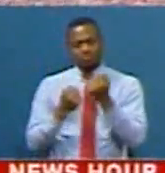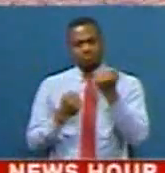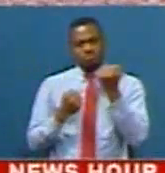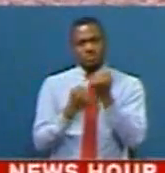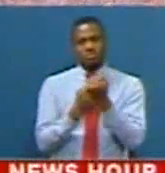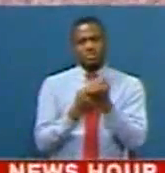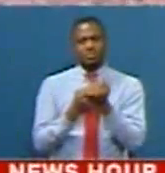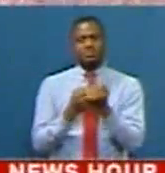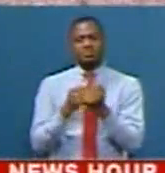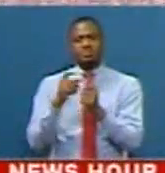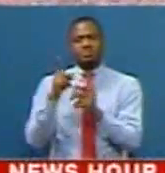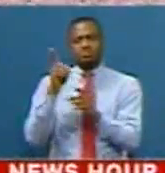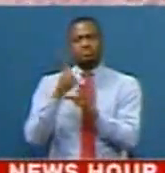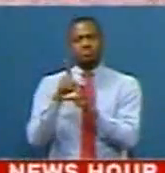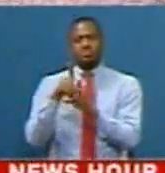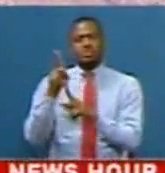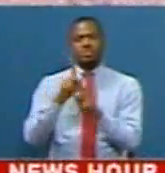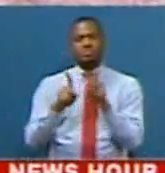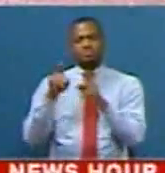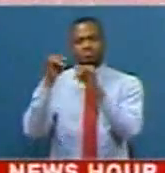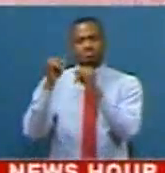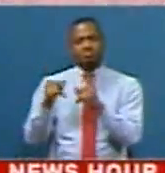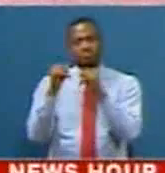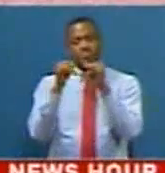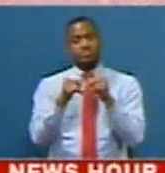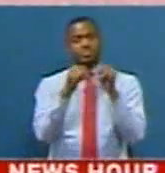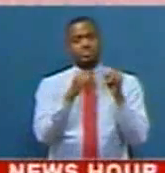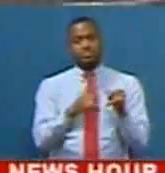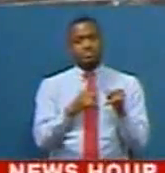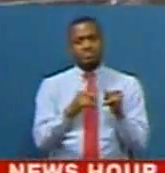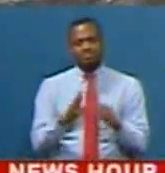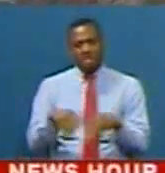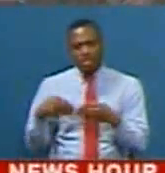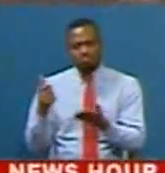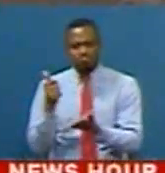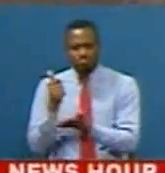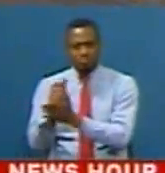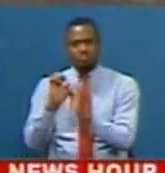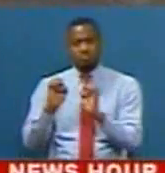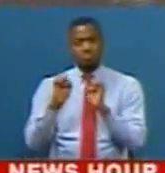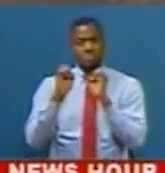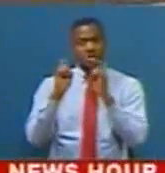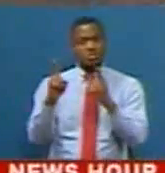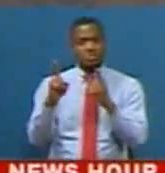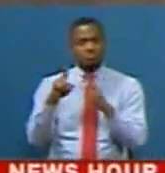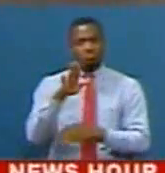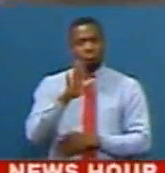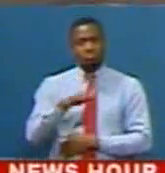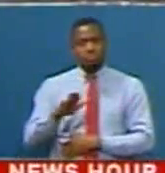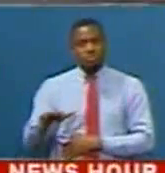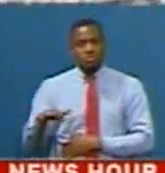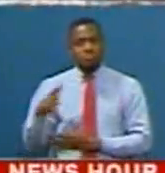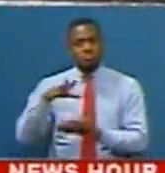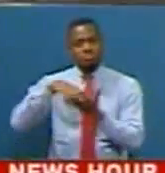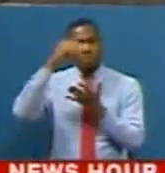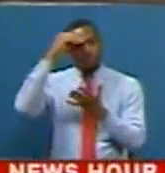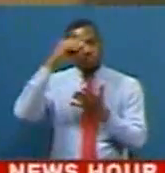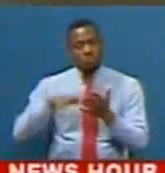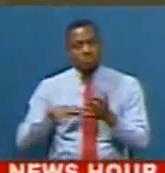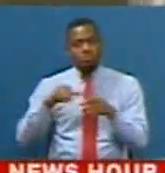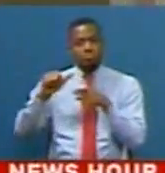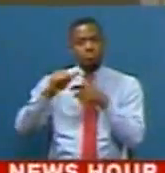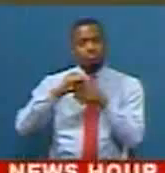income-generating activities of individual PWDs, provide educational support for children, students and